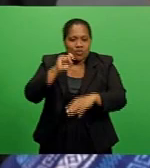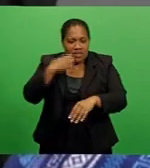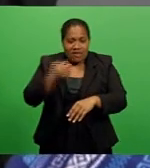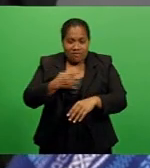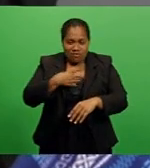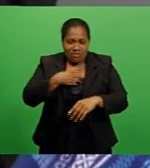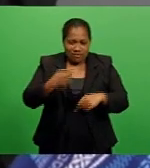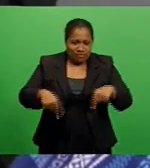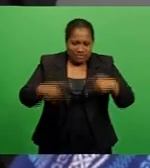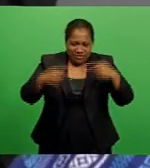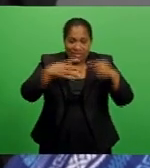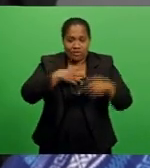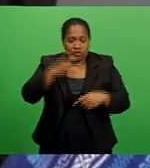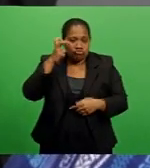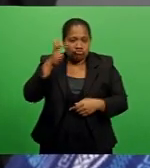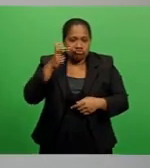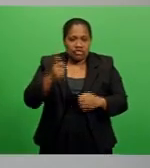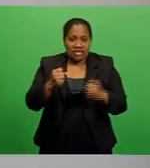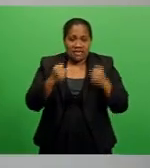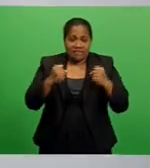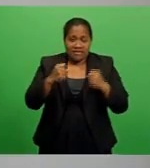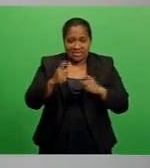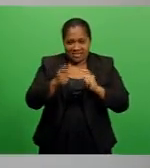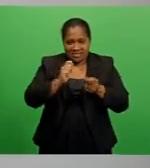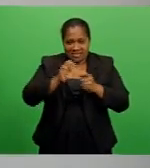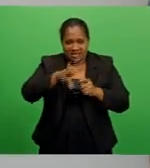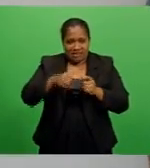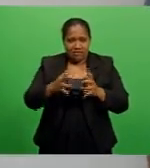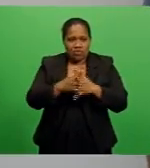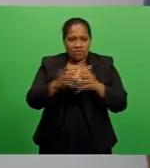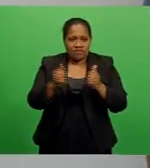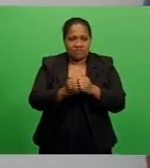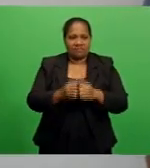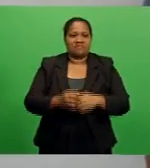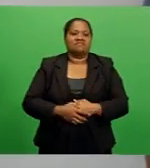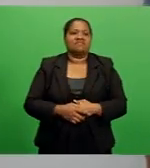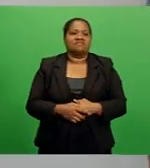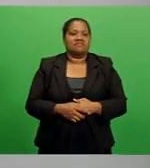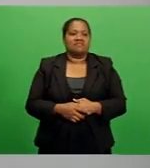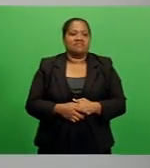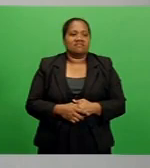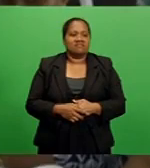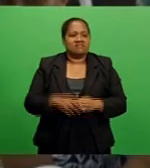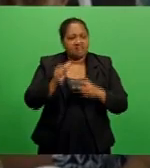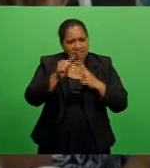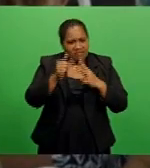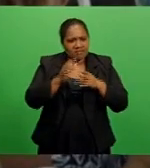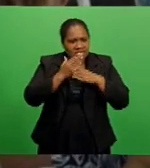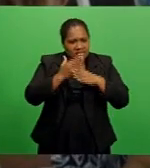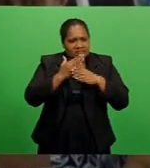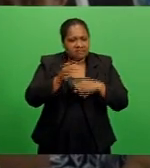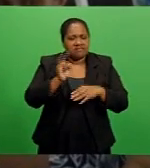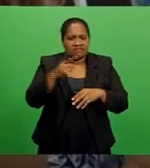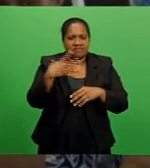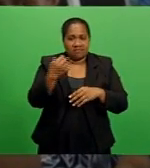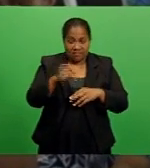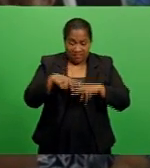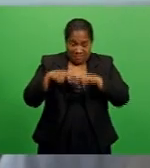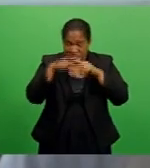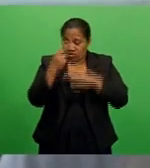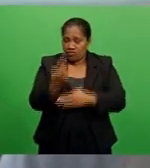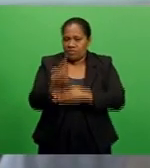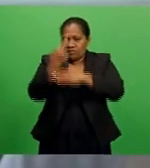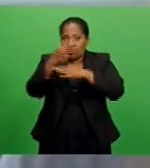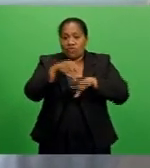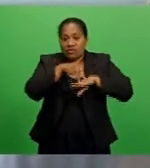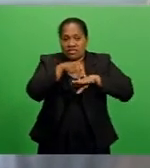and training fitness tests every weekend. They're also working on getting Fiji represented on the